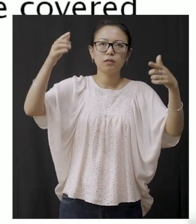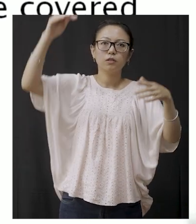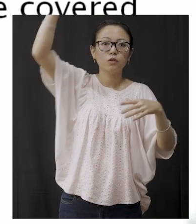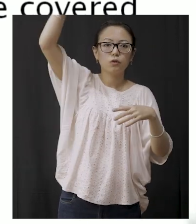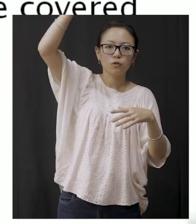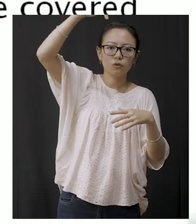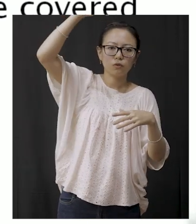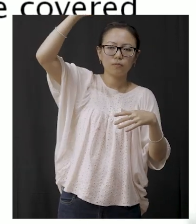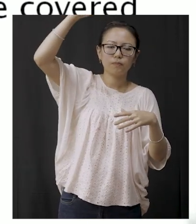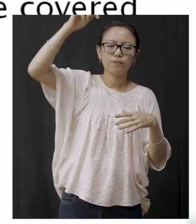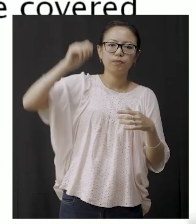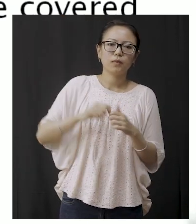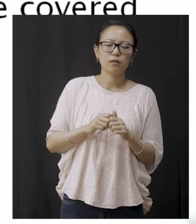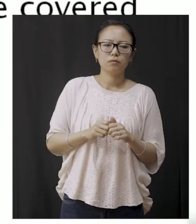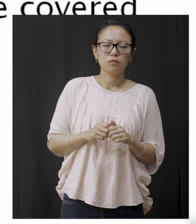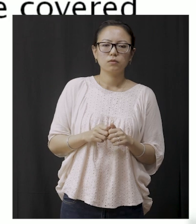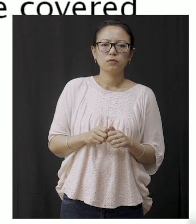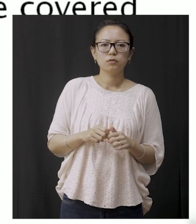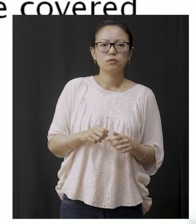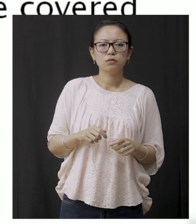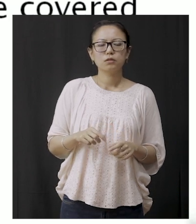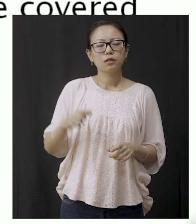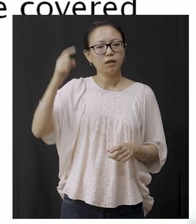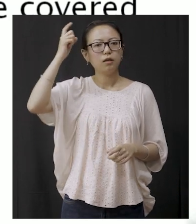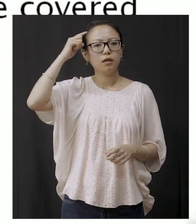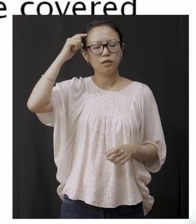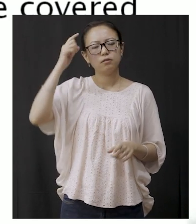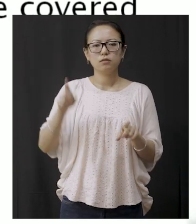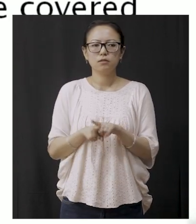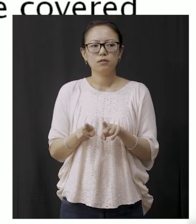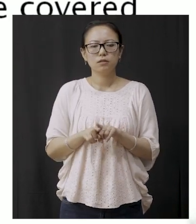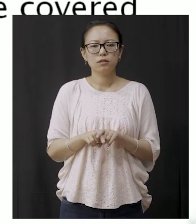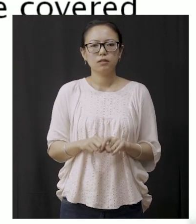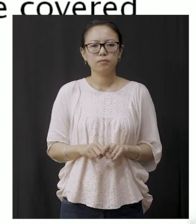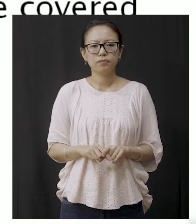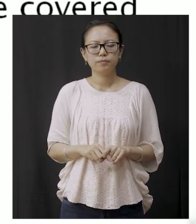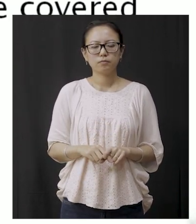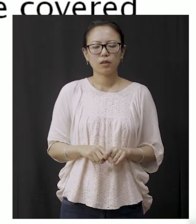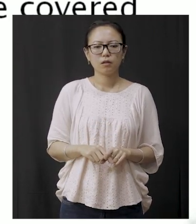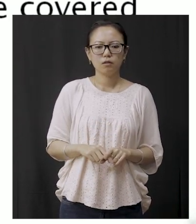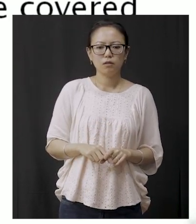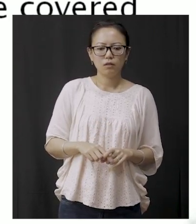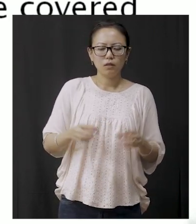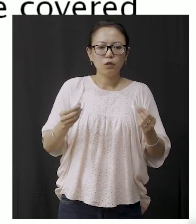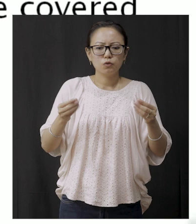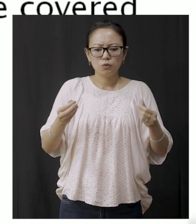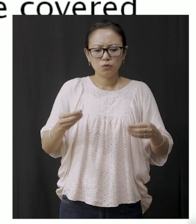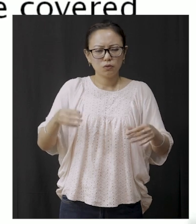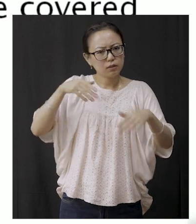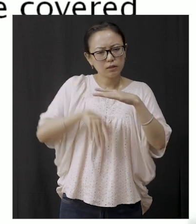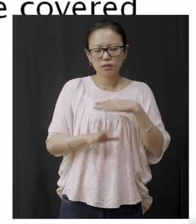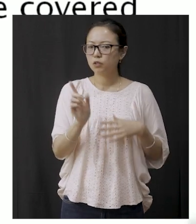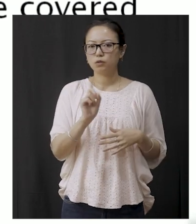part. The upper part of a tree, it is exposed in the sky, right? It is not under the soil. You can see it outside,